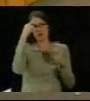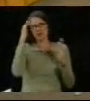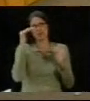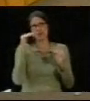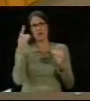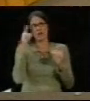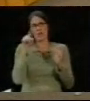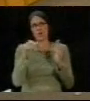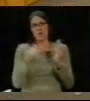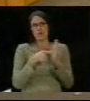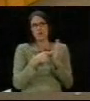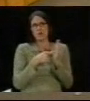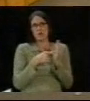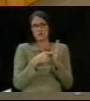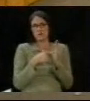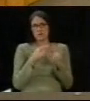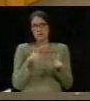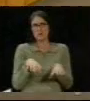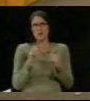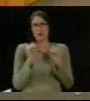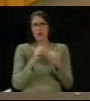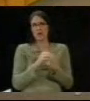expect for this to take?